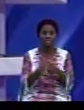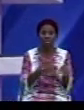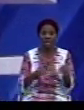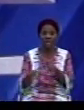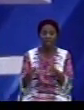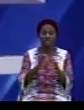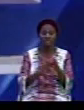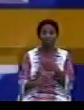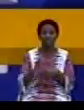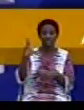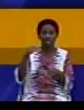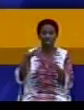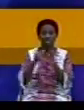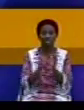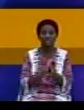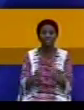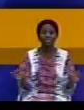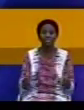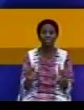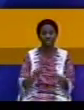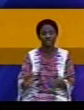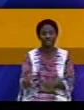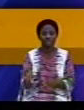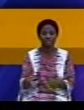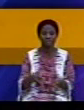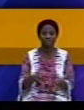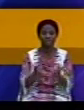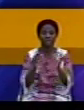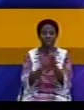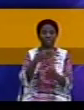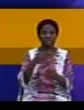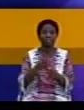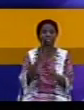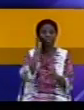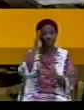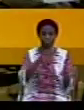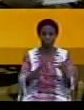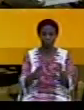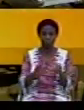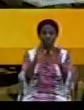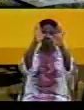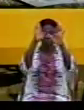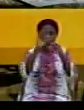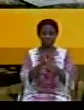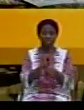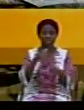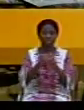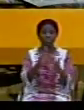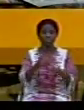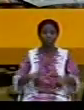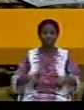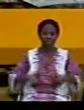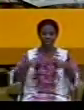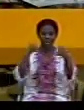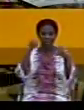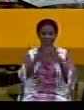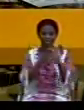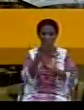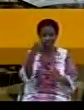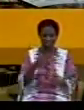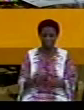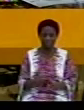that same way, that name will do wonders in your life. I said